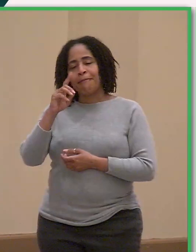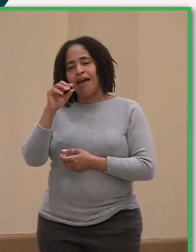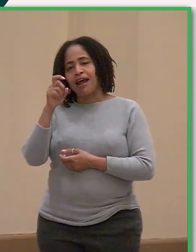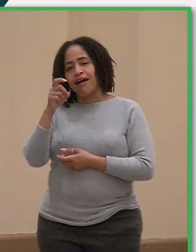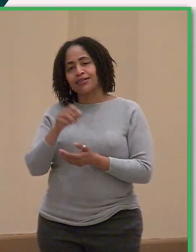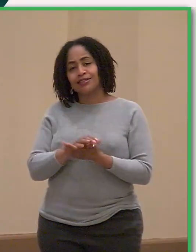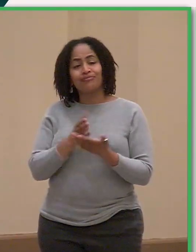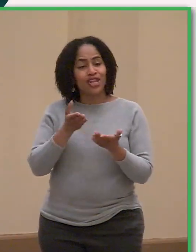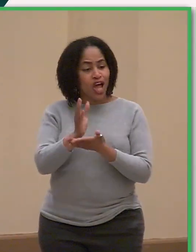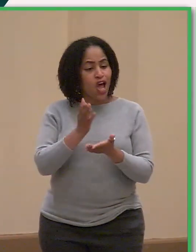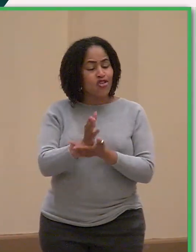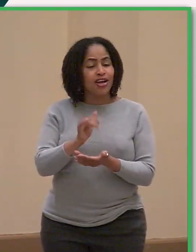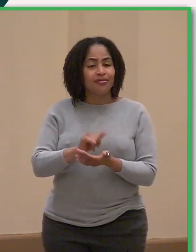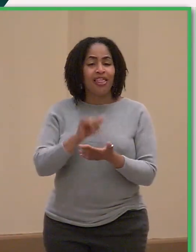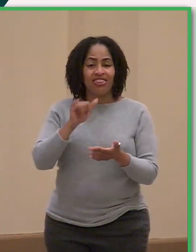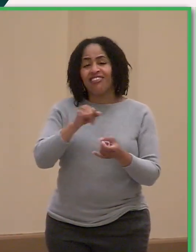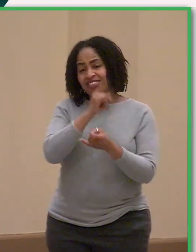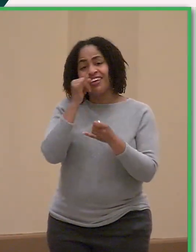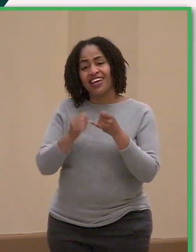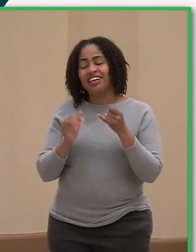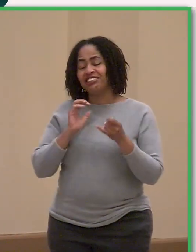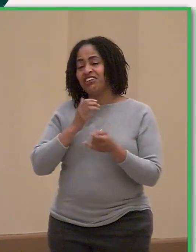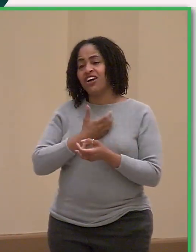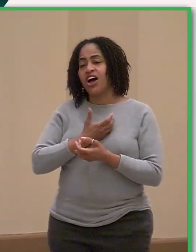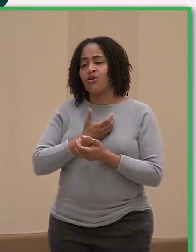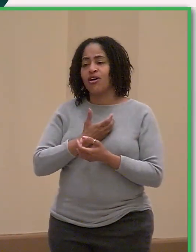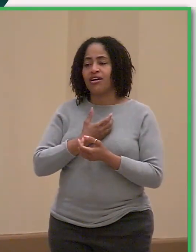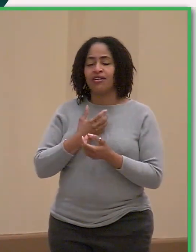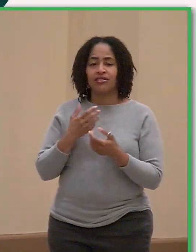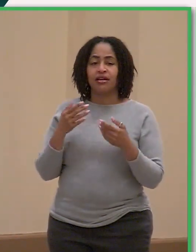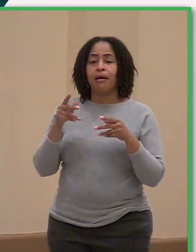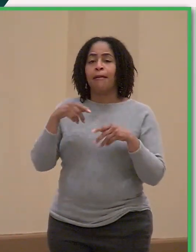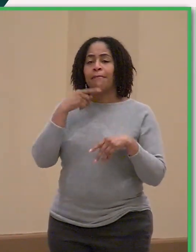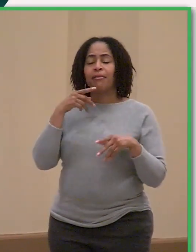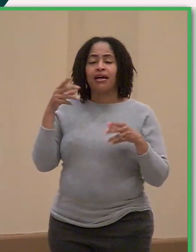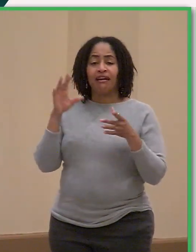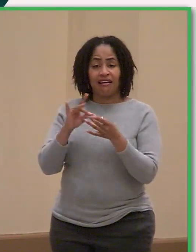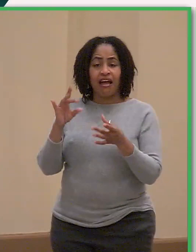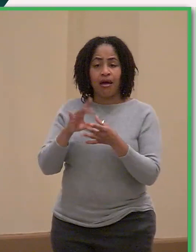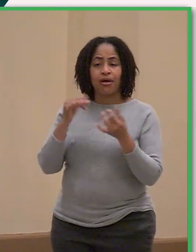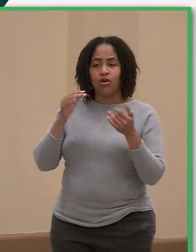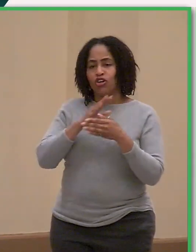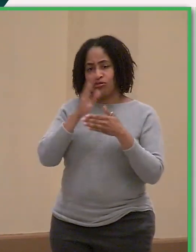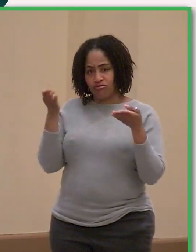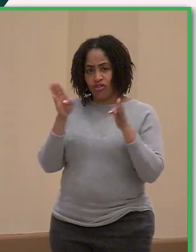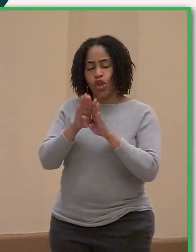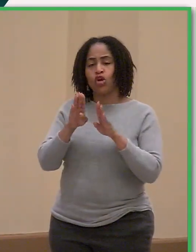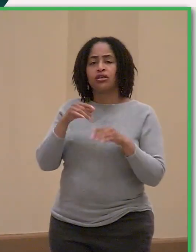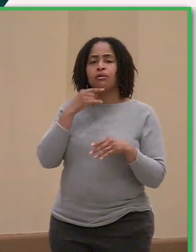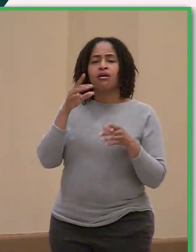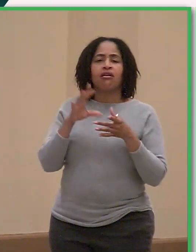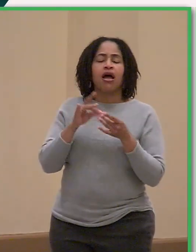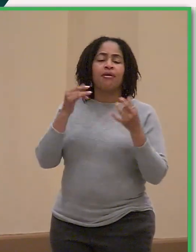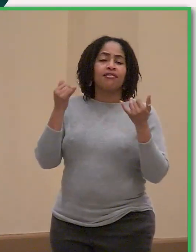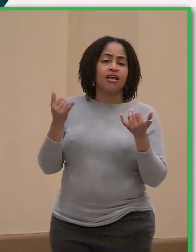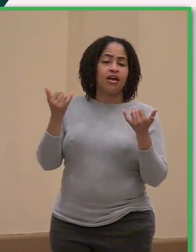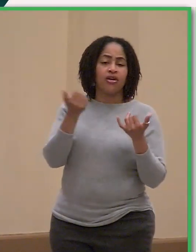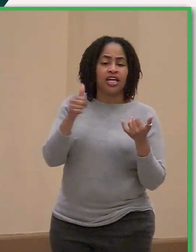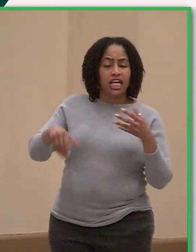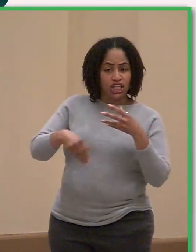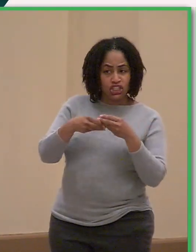All right, that is actually the end of our public comment. So we will conclude public comment at this time. Is there